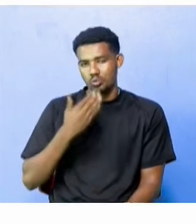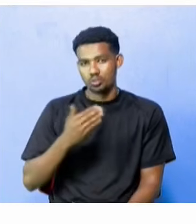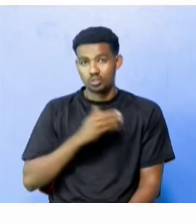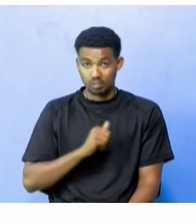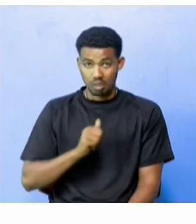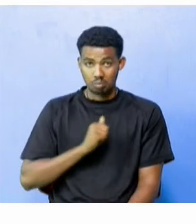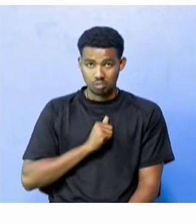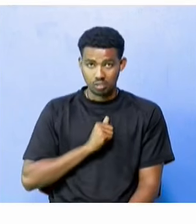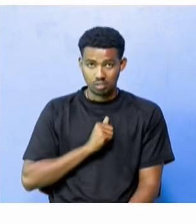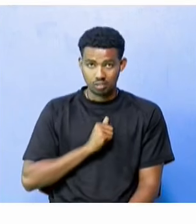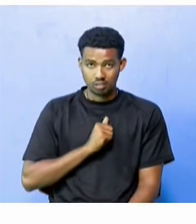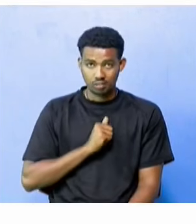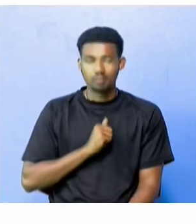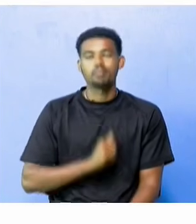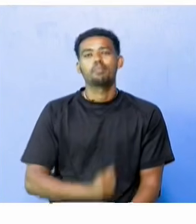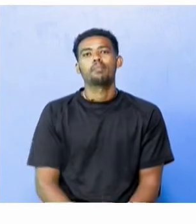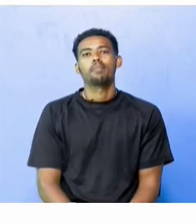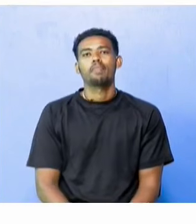Subject.